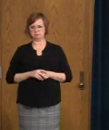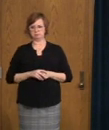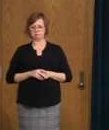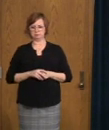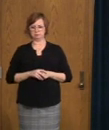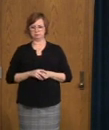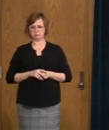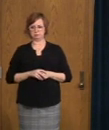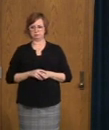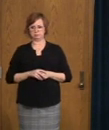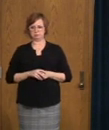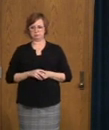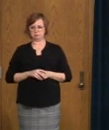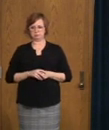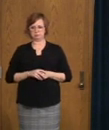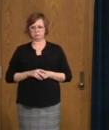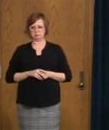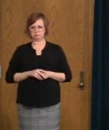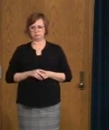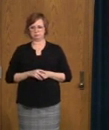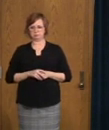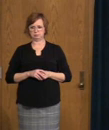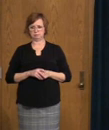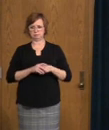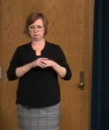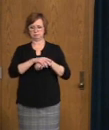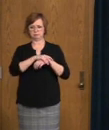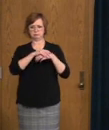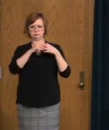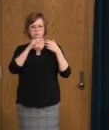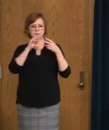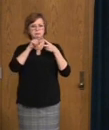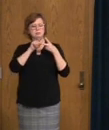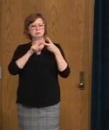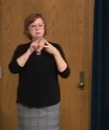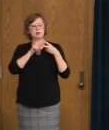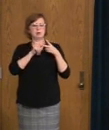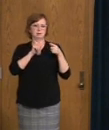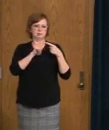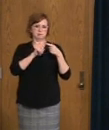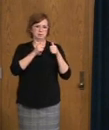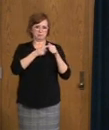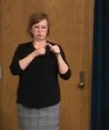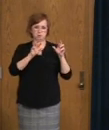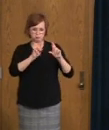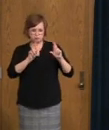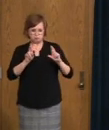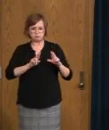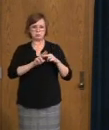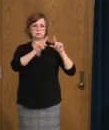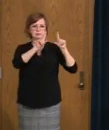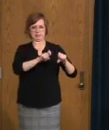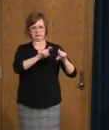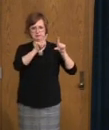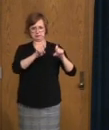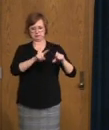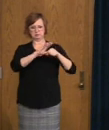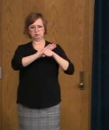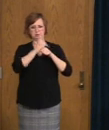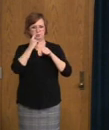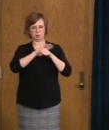So first item is on our offensive strategy is testing. Obviously a key aspect of containing, mitigating the spread of the